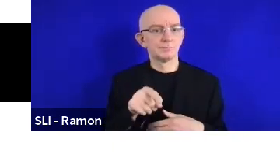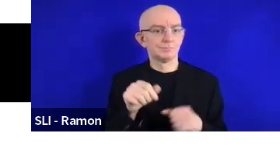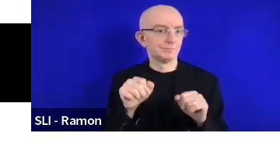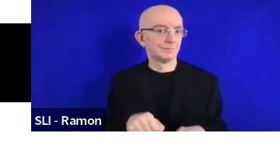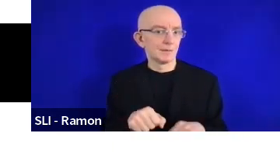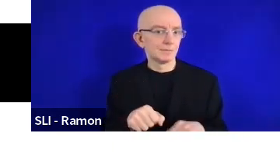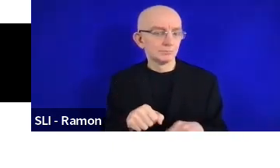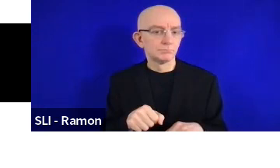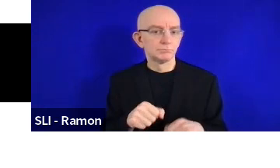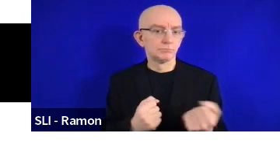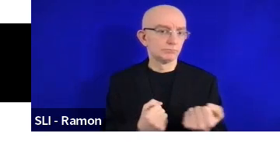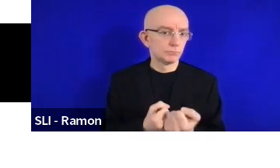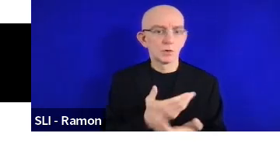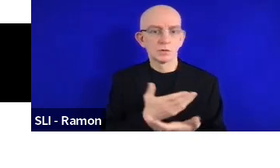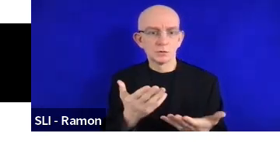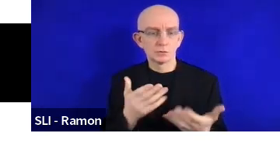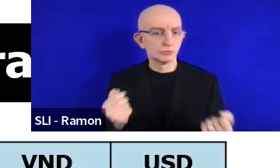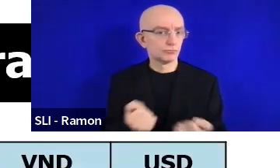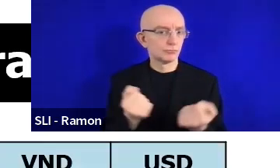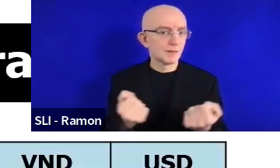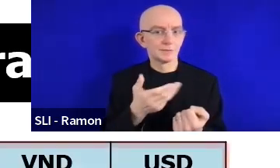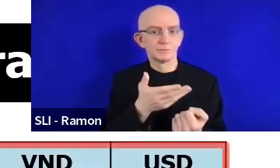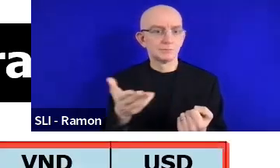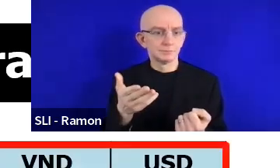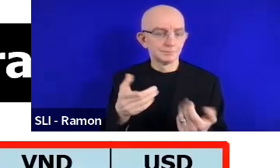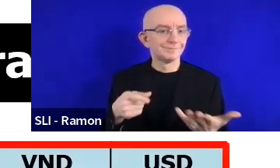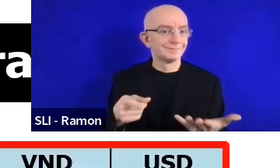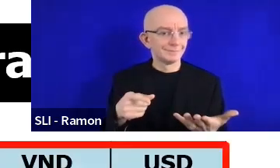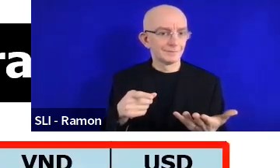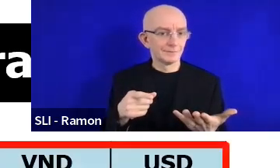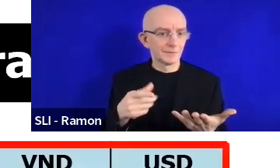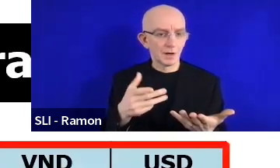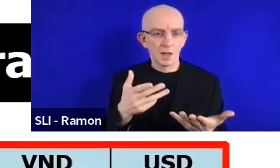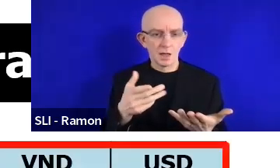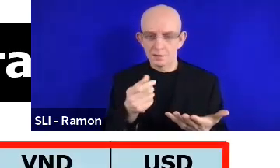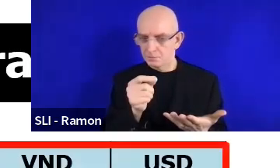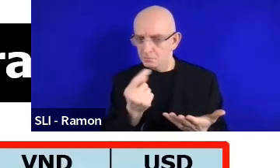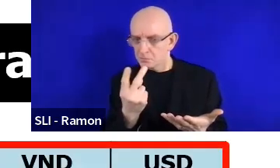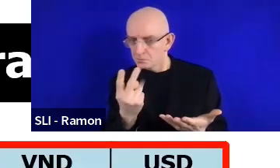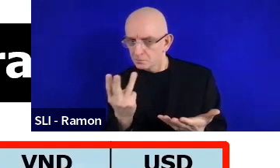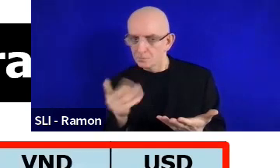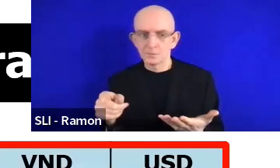support policies. In terms of allowance rate, it starts from